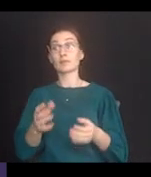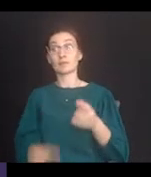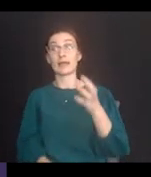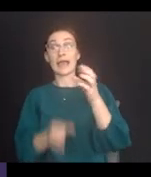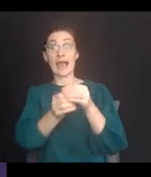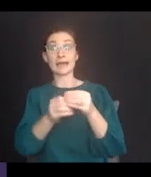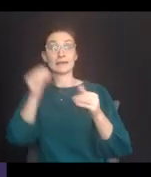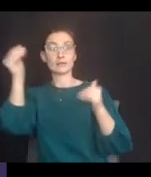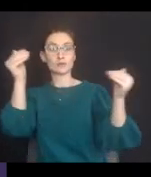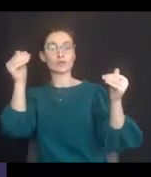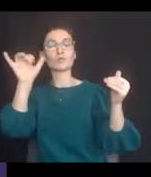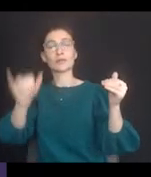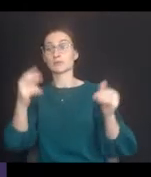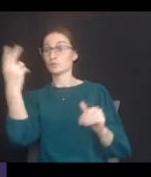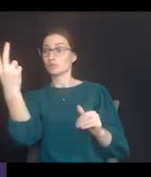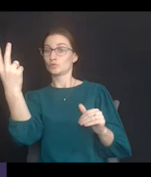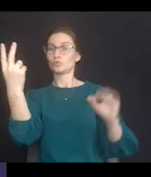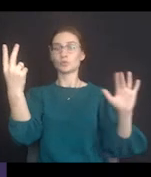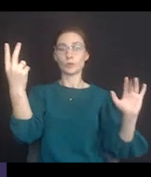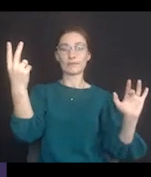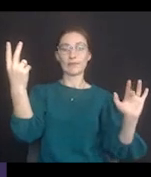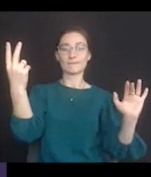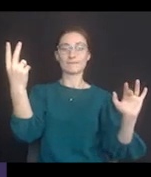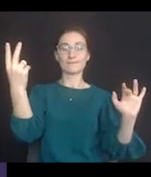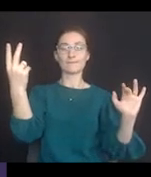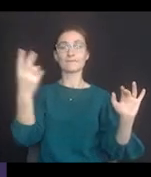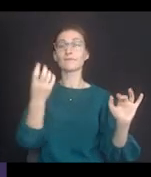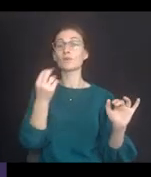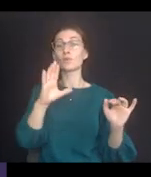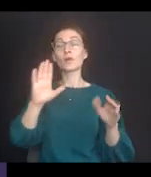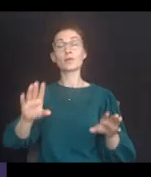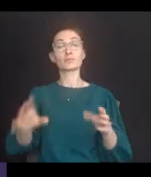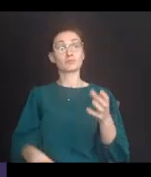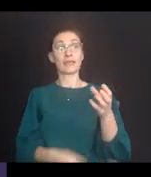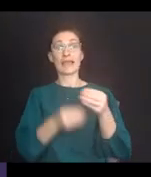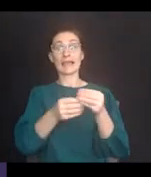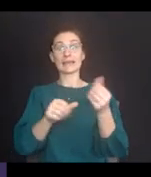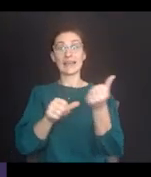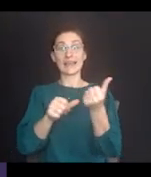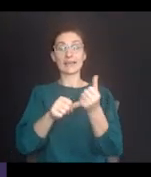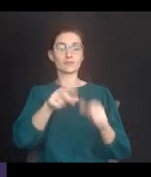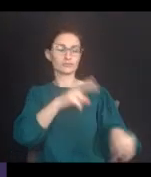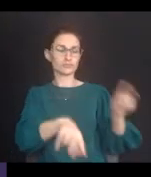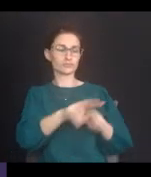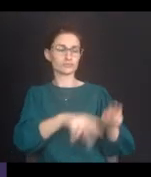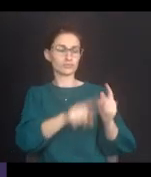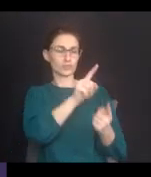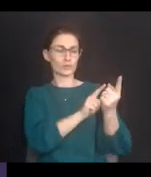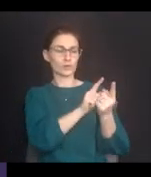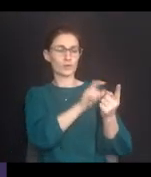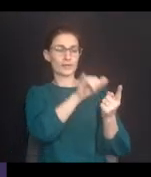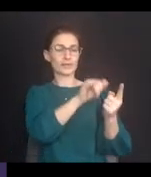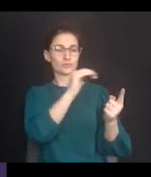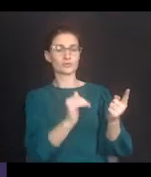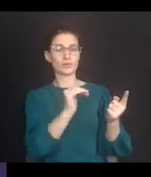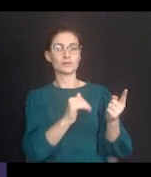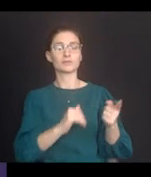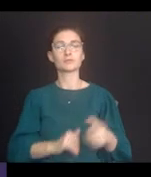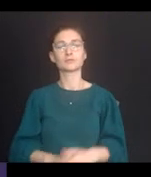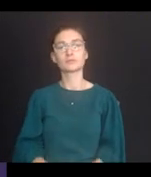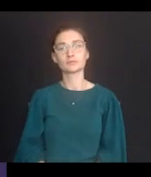extra adult to increase the ratio of supervision or an aid to provide direct supervision to the child.